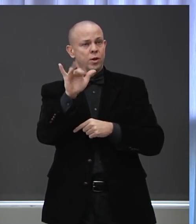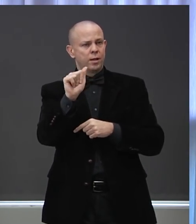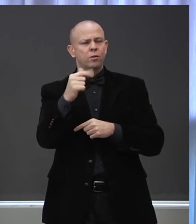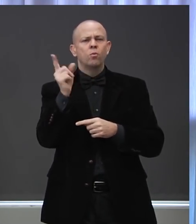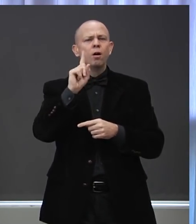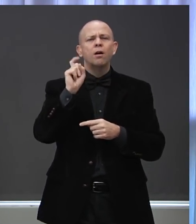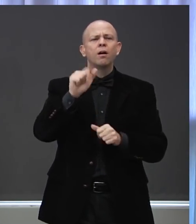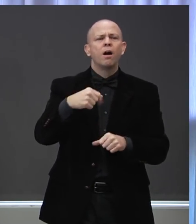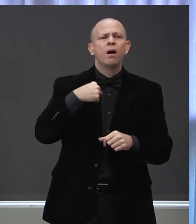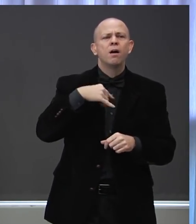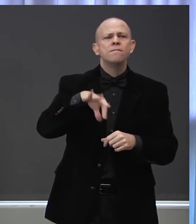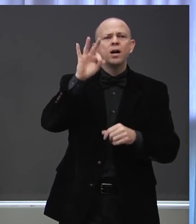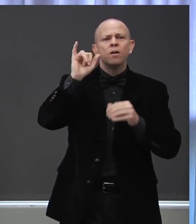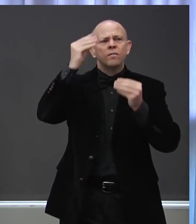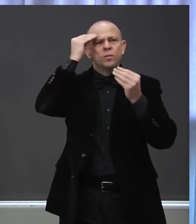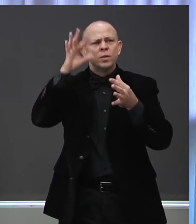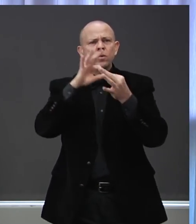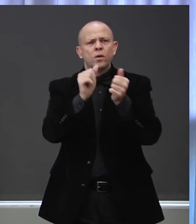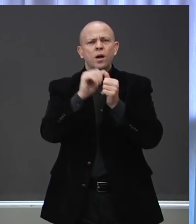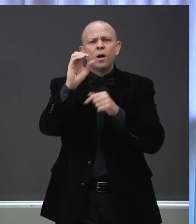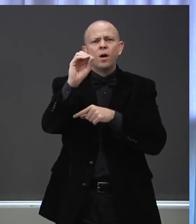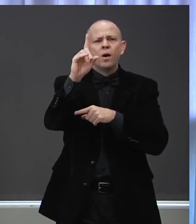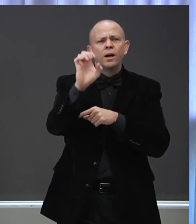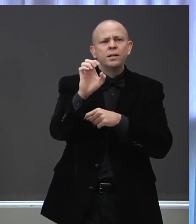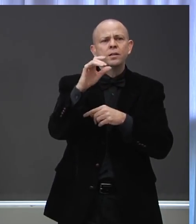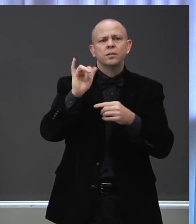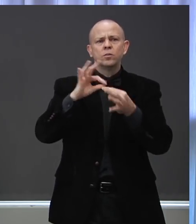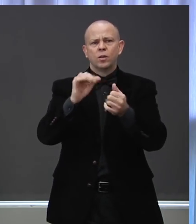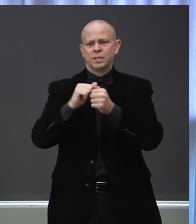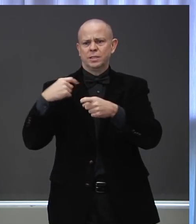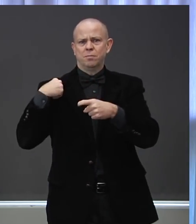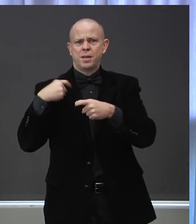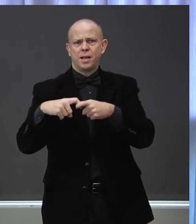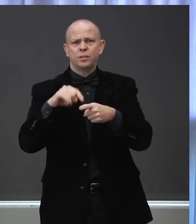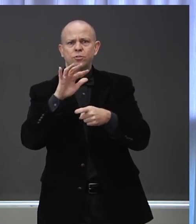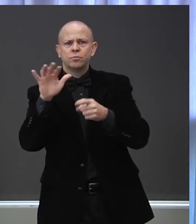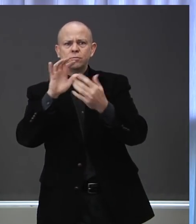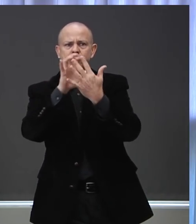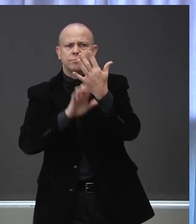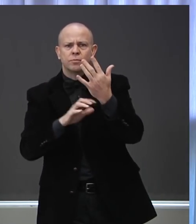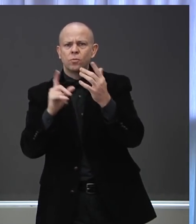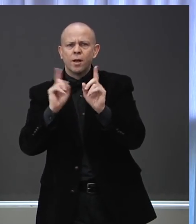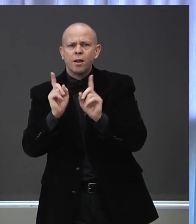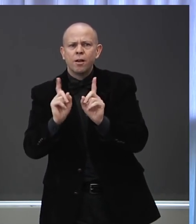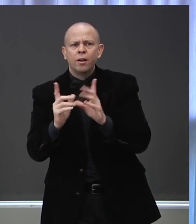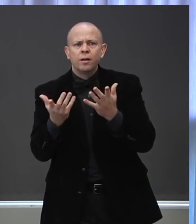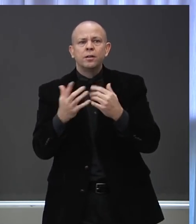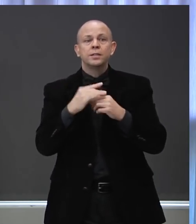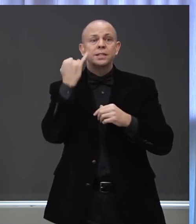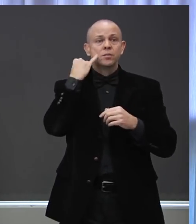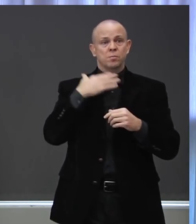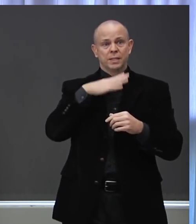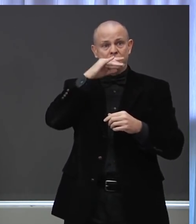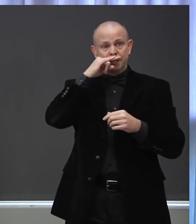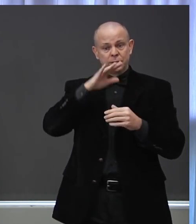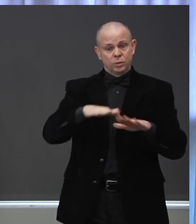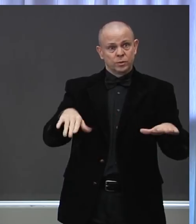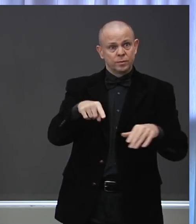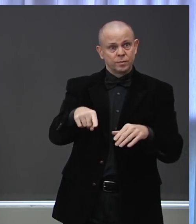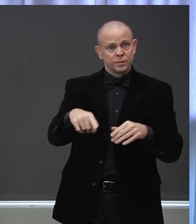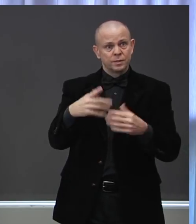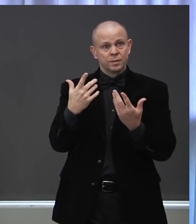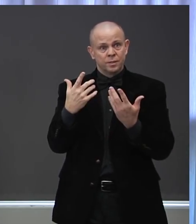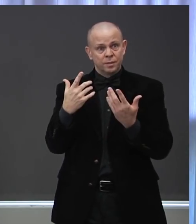the Oregon Department of Education in Spanish, particularly information about if my child's school will be going back to in-person